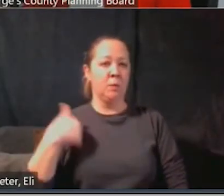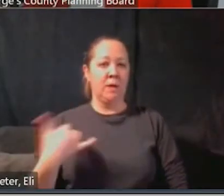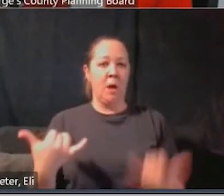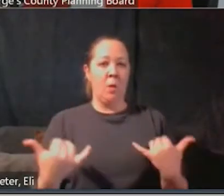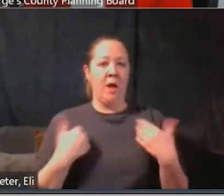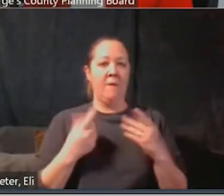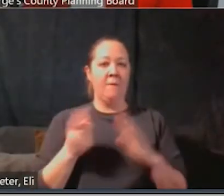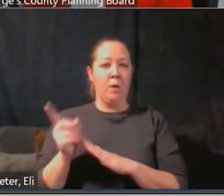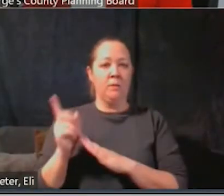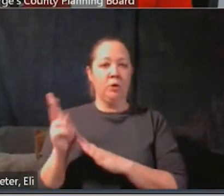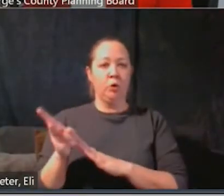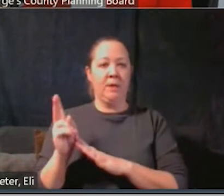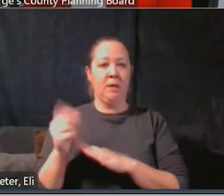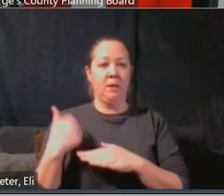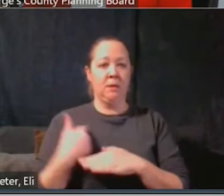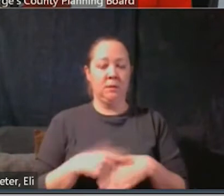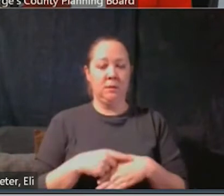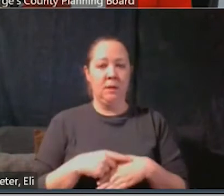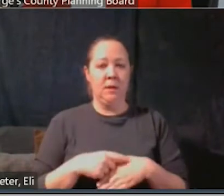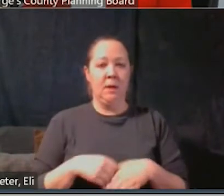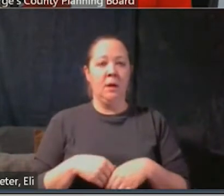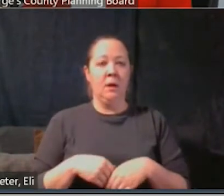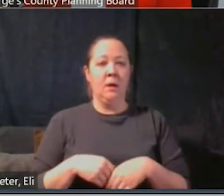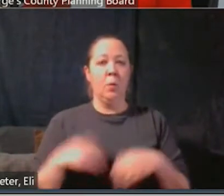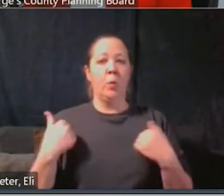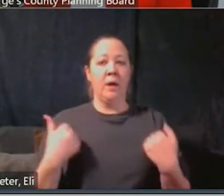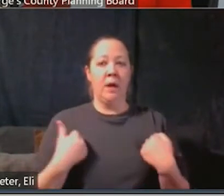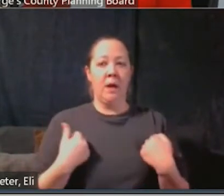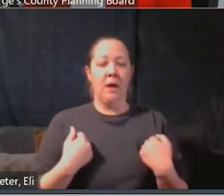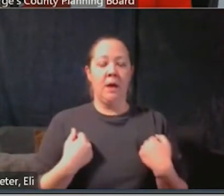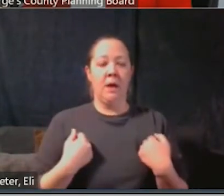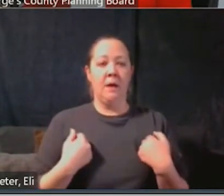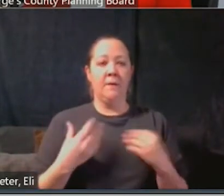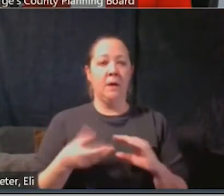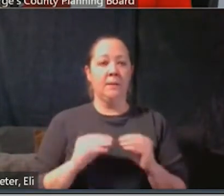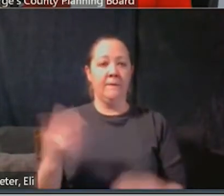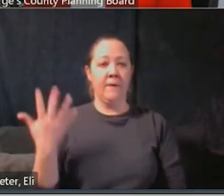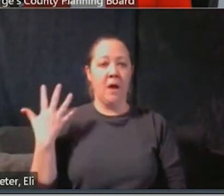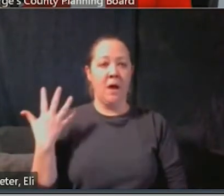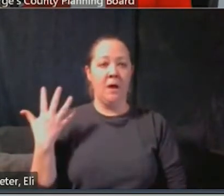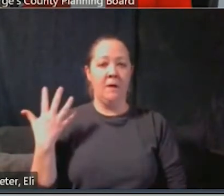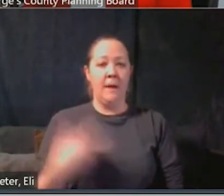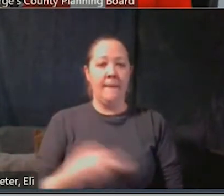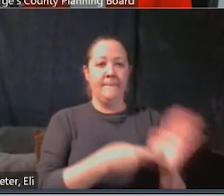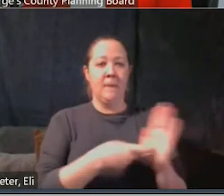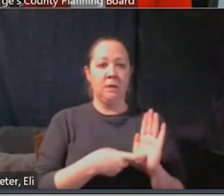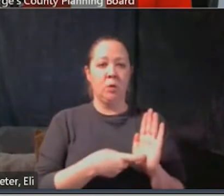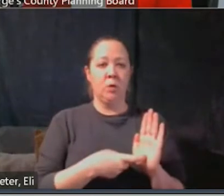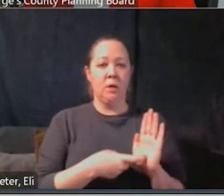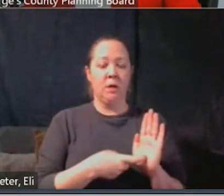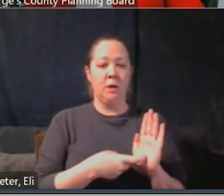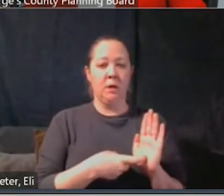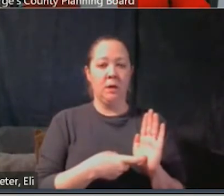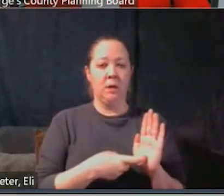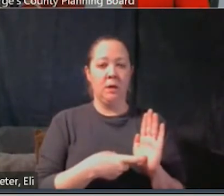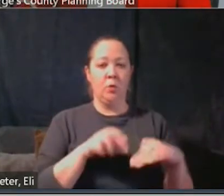let's take item, go to item 5, which is the mandatory referral 1923 F,